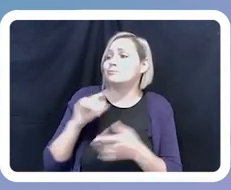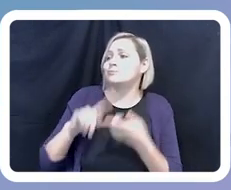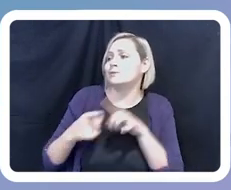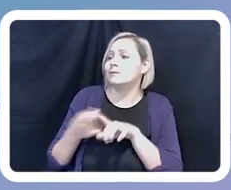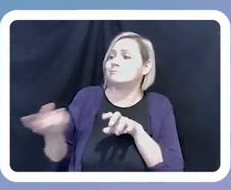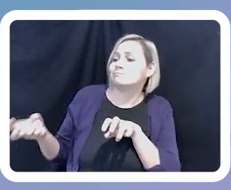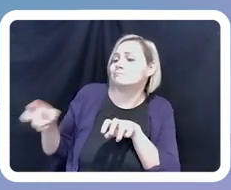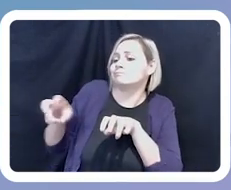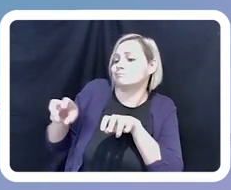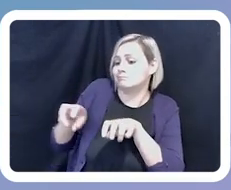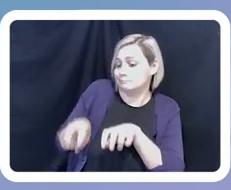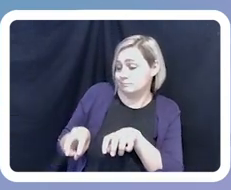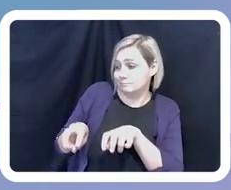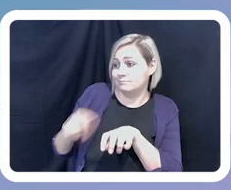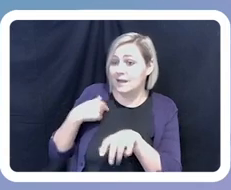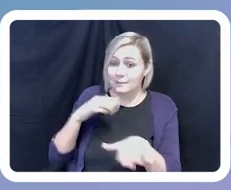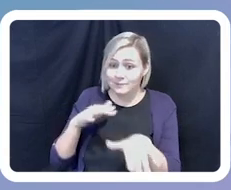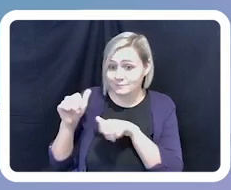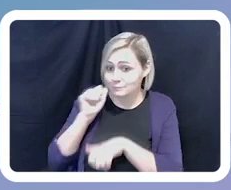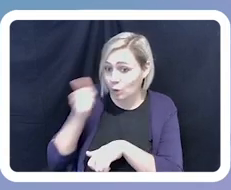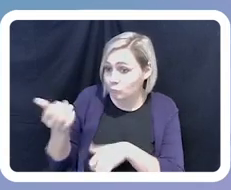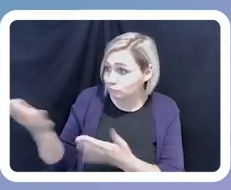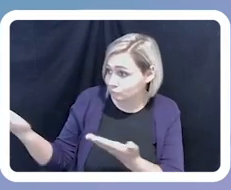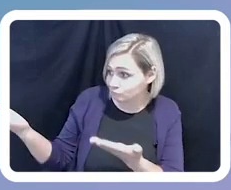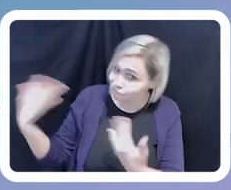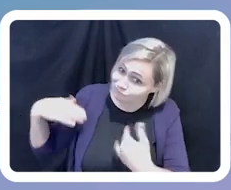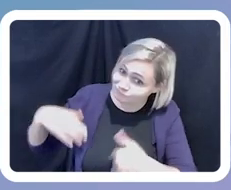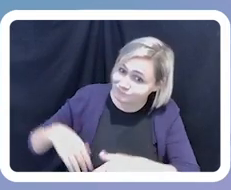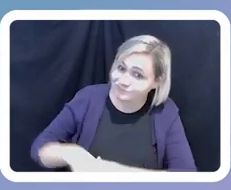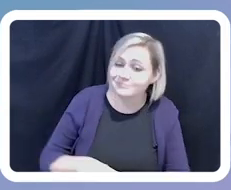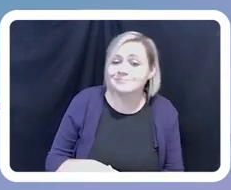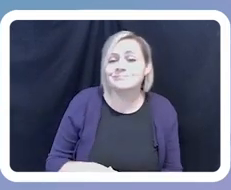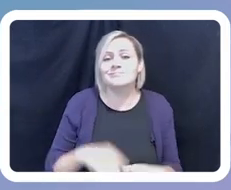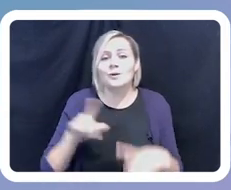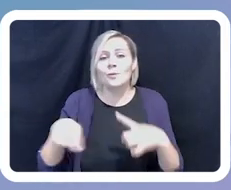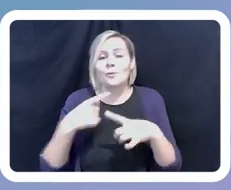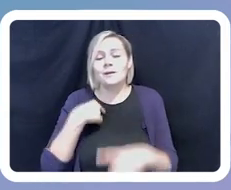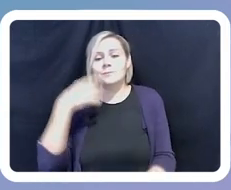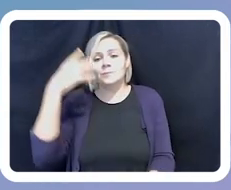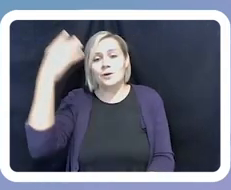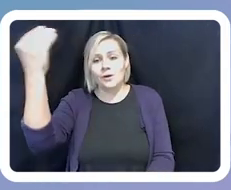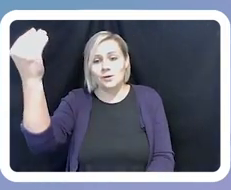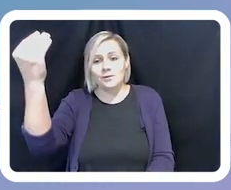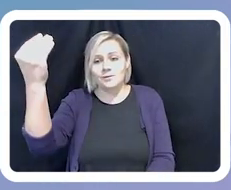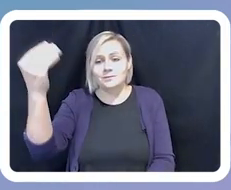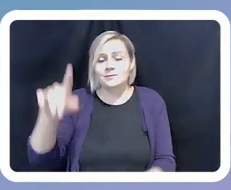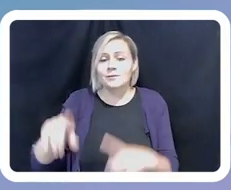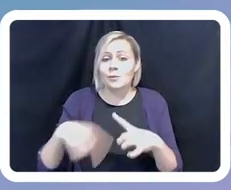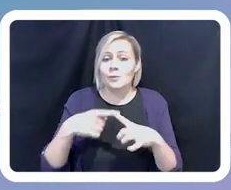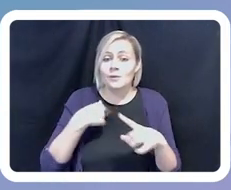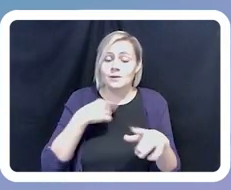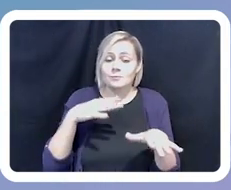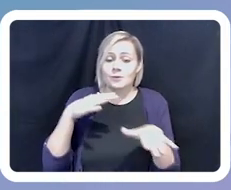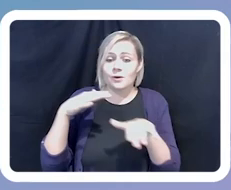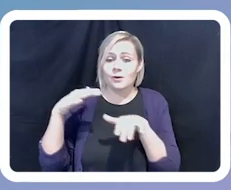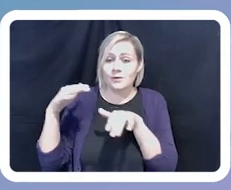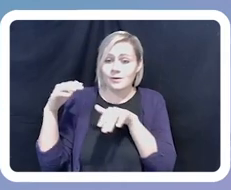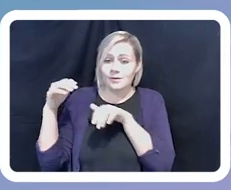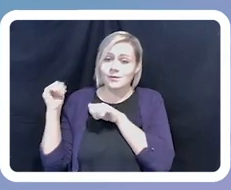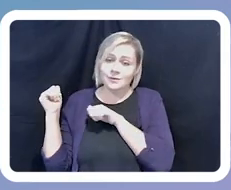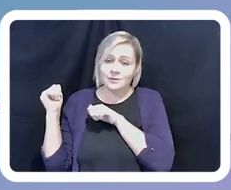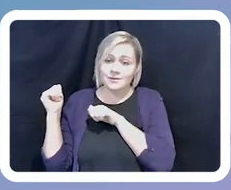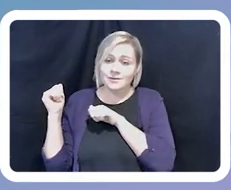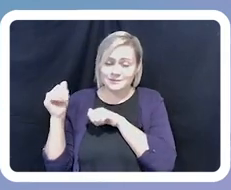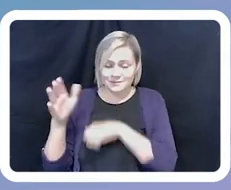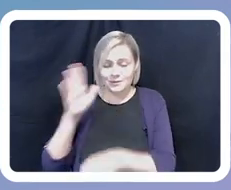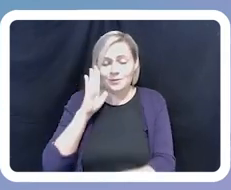like some sweet company, and I'm leaving tomorrow, what do you say? When I'm gone, when I'm